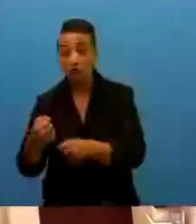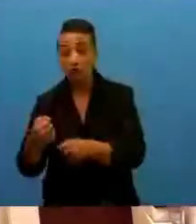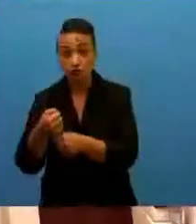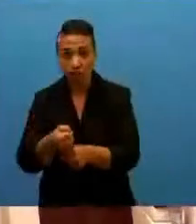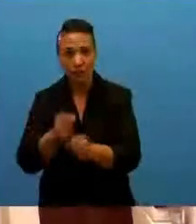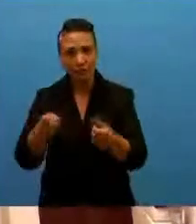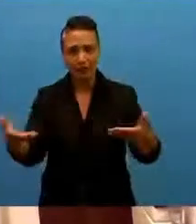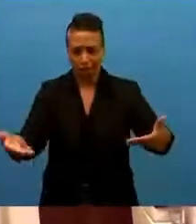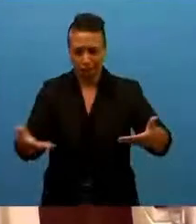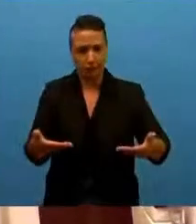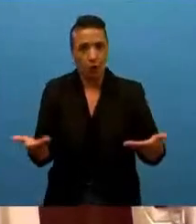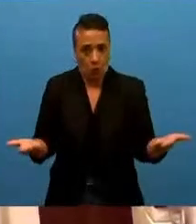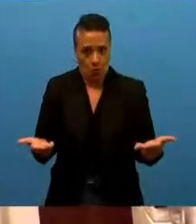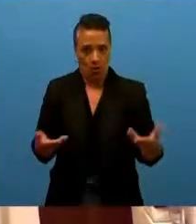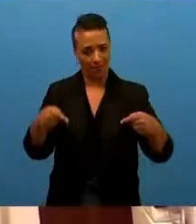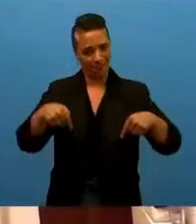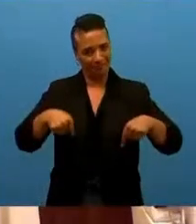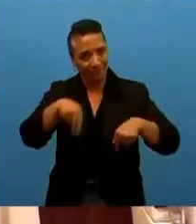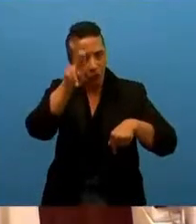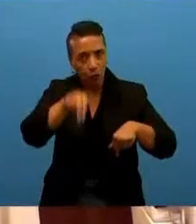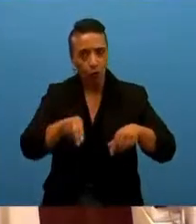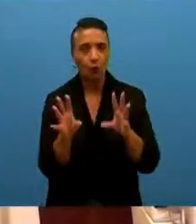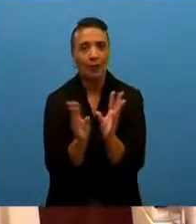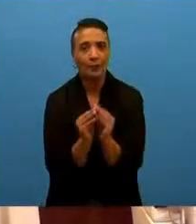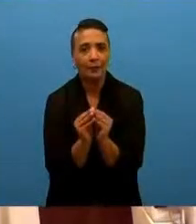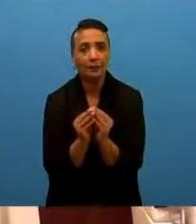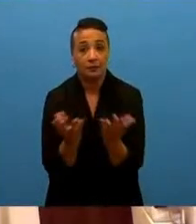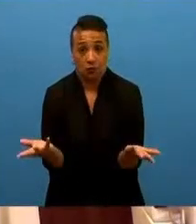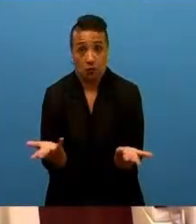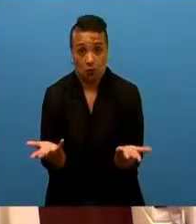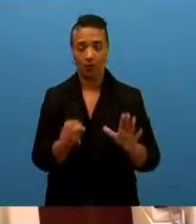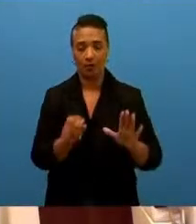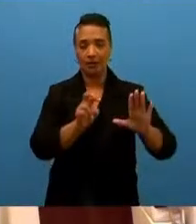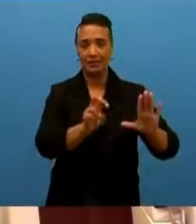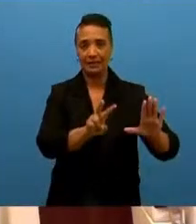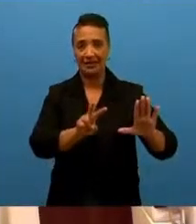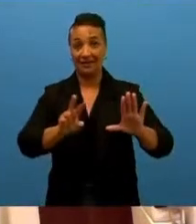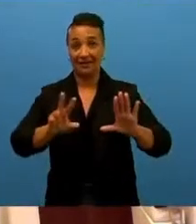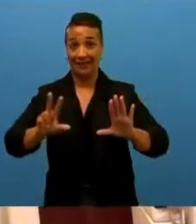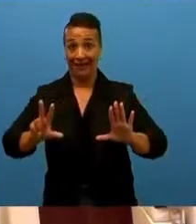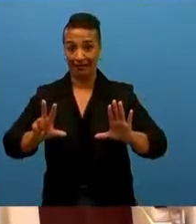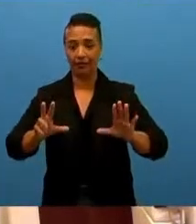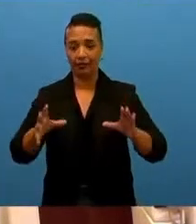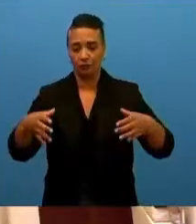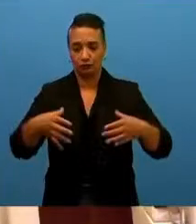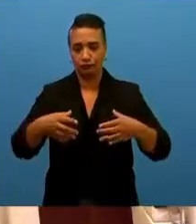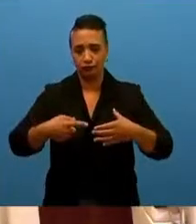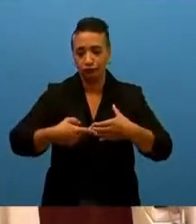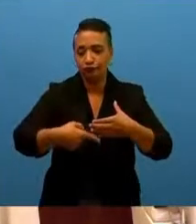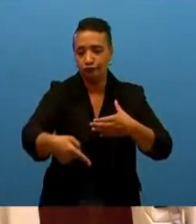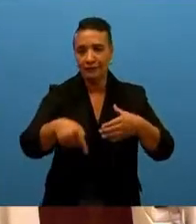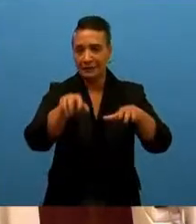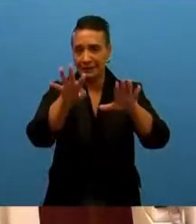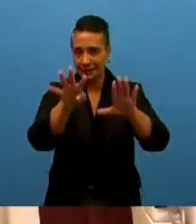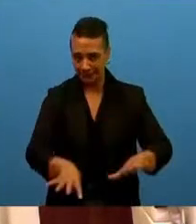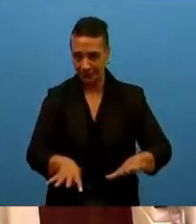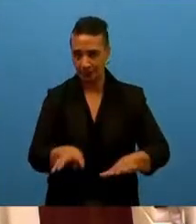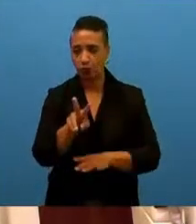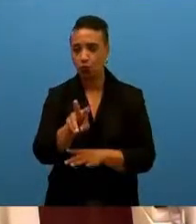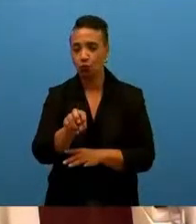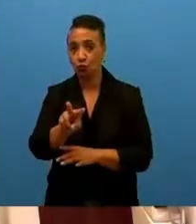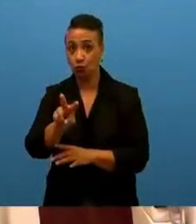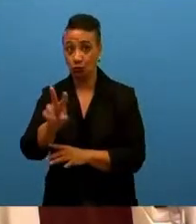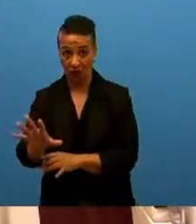in relevant UN meetings during its 80th session beginning in September 2025.